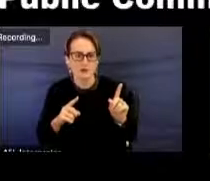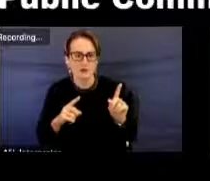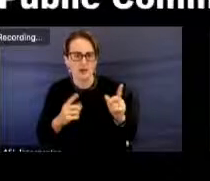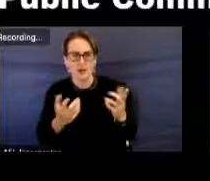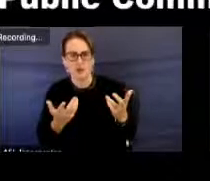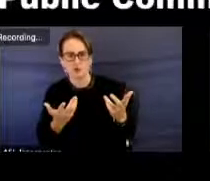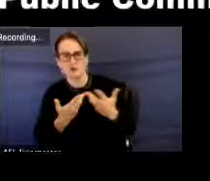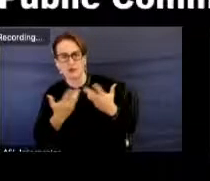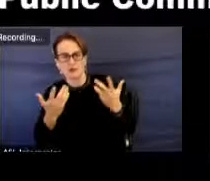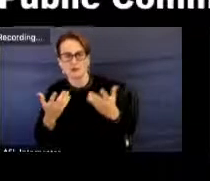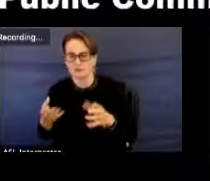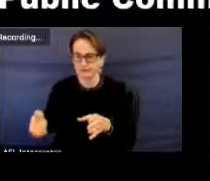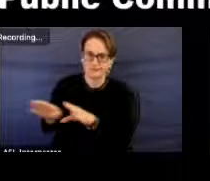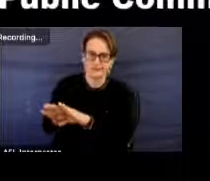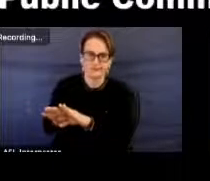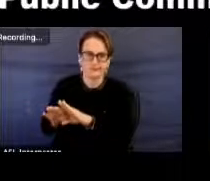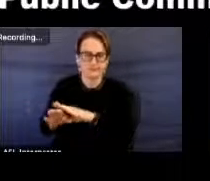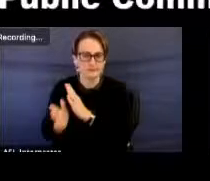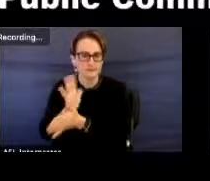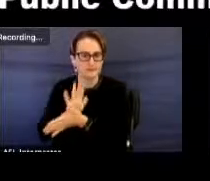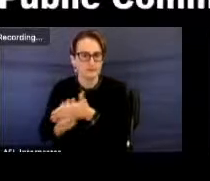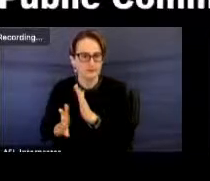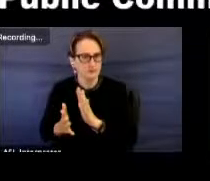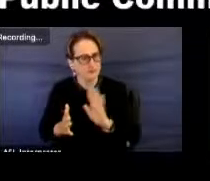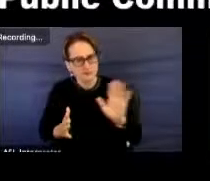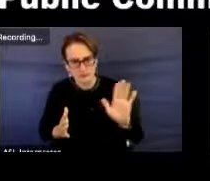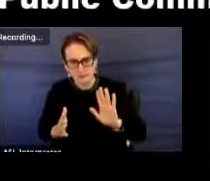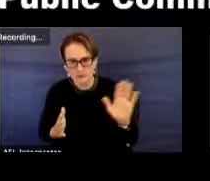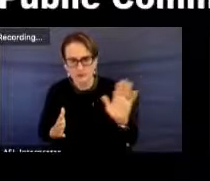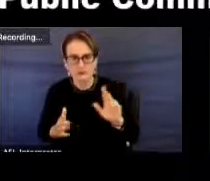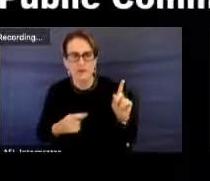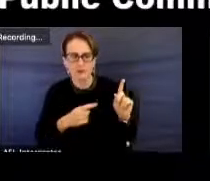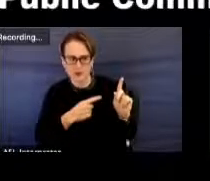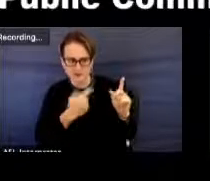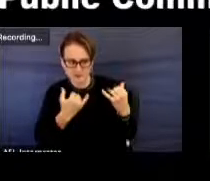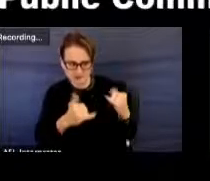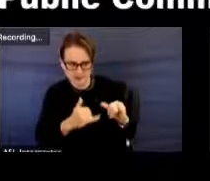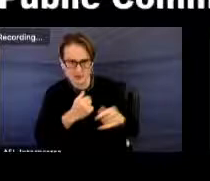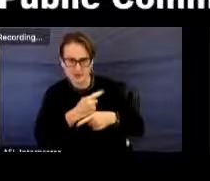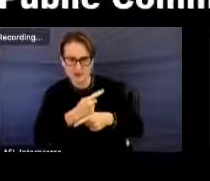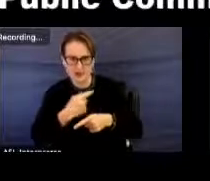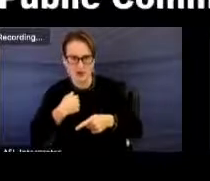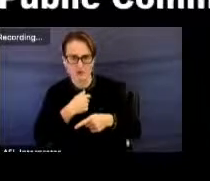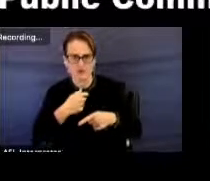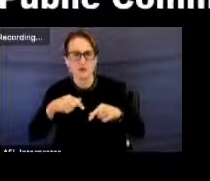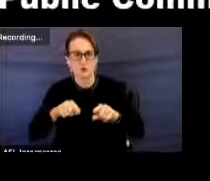just close the door on us. They have to take care of us as we transition. Sure. And I believe that happened. I mean, ultimately